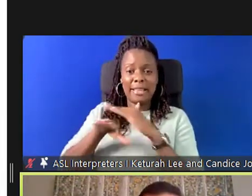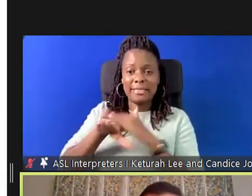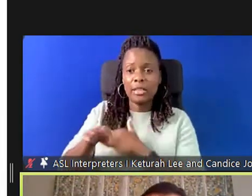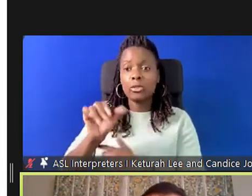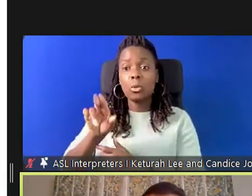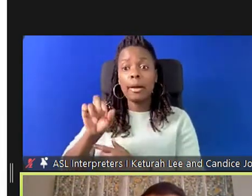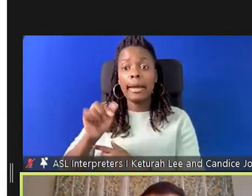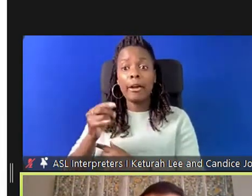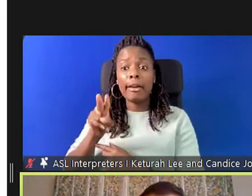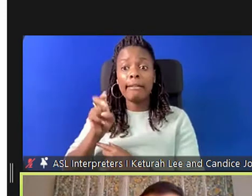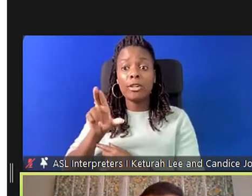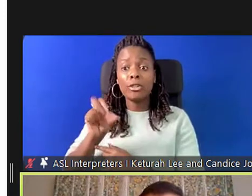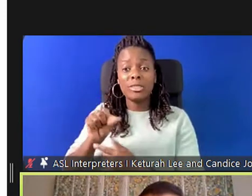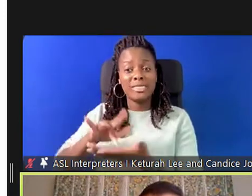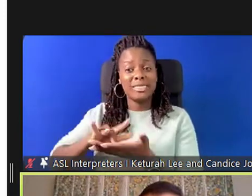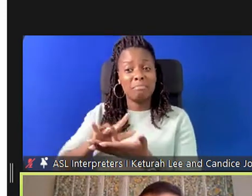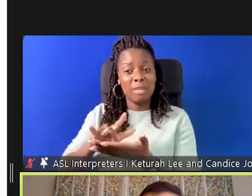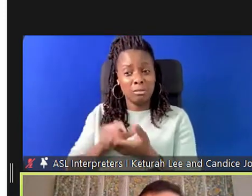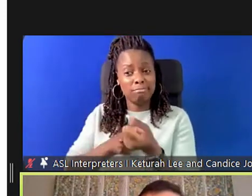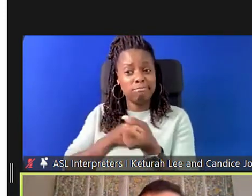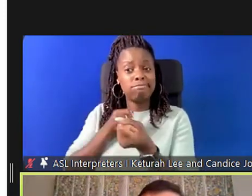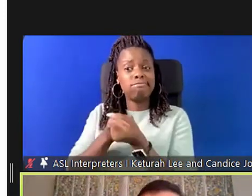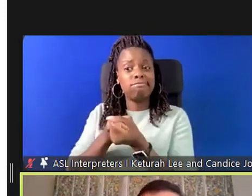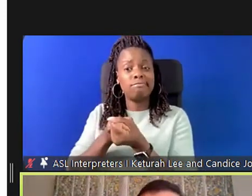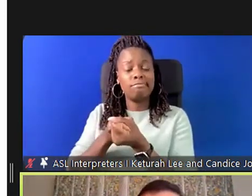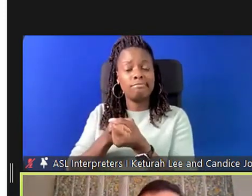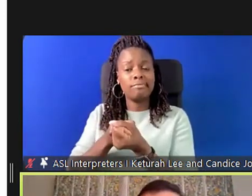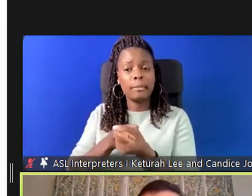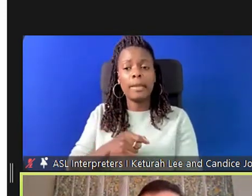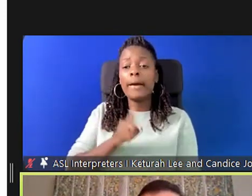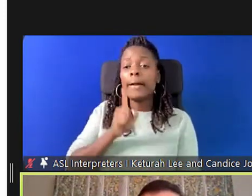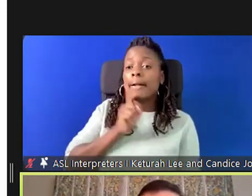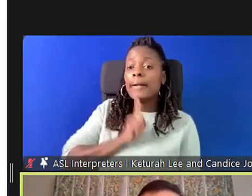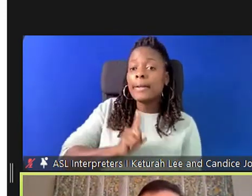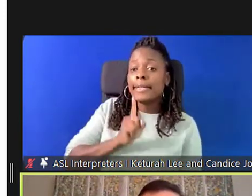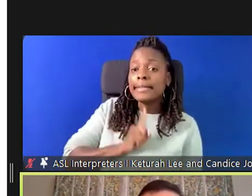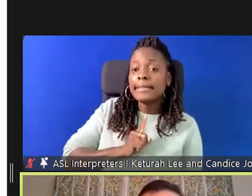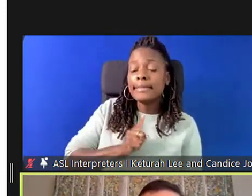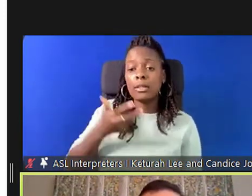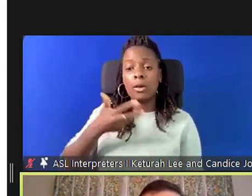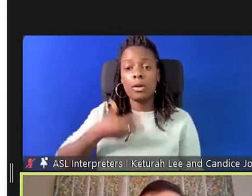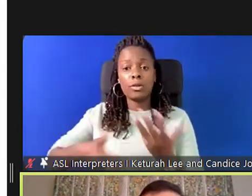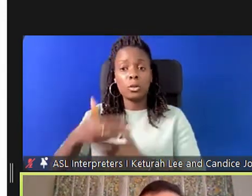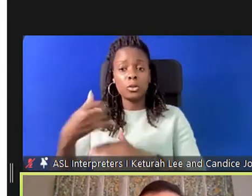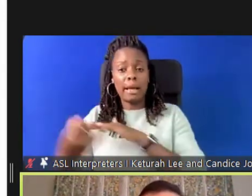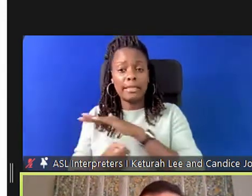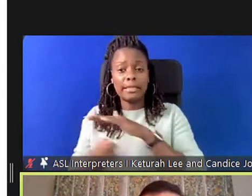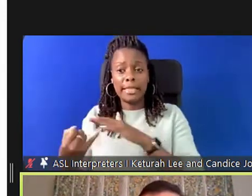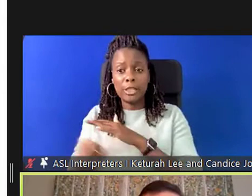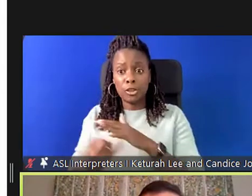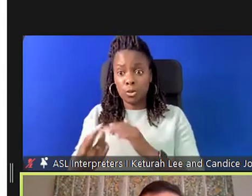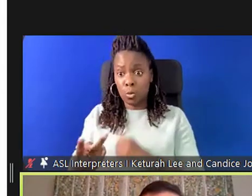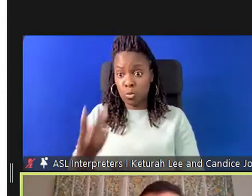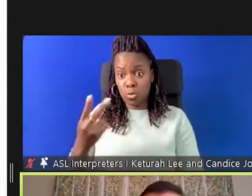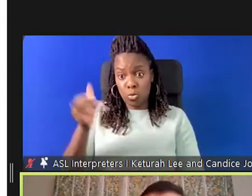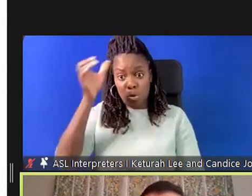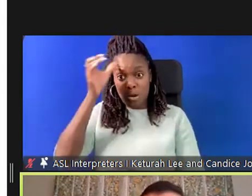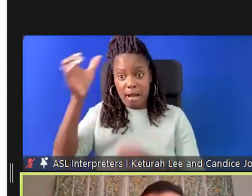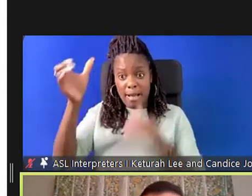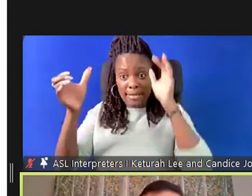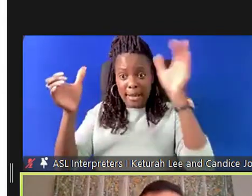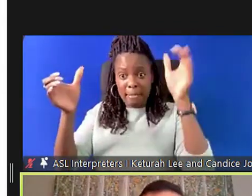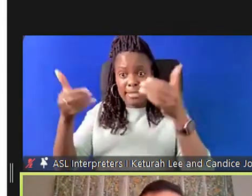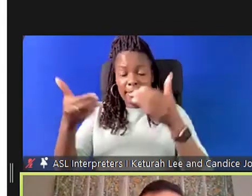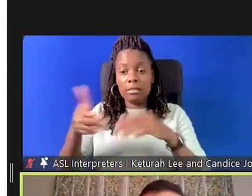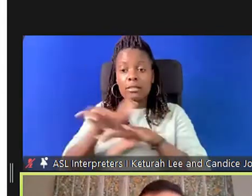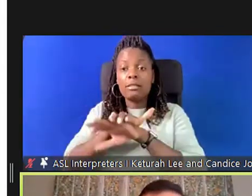support. So the key point here is that loneliness and social isolation are conceptually distinct with different